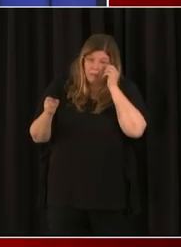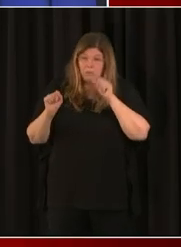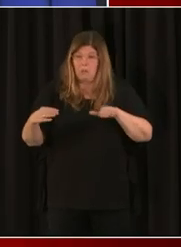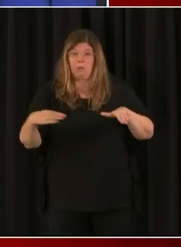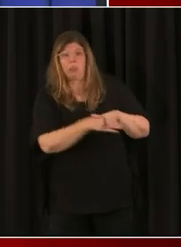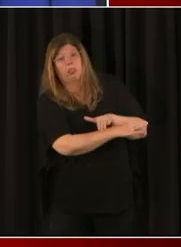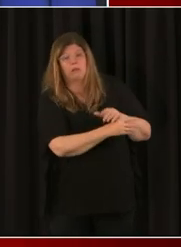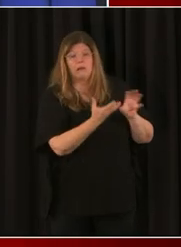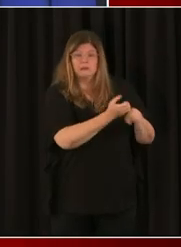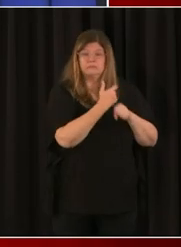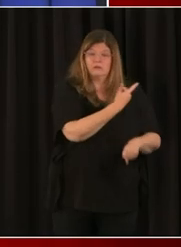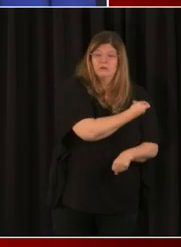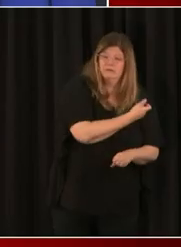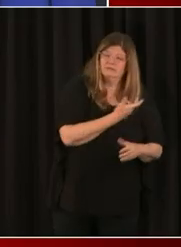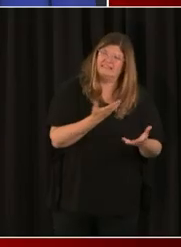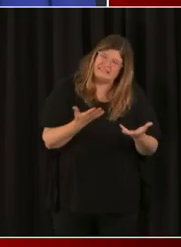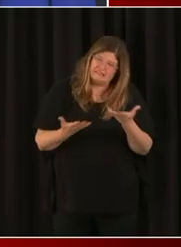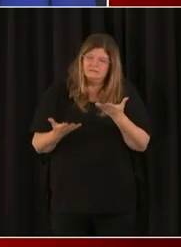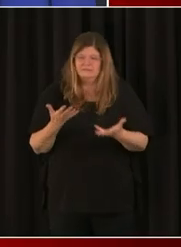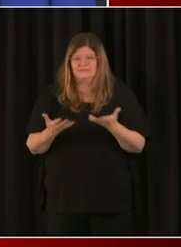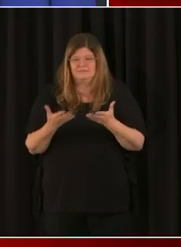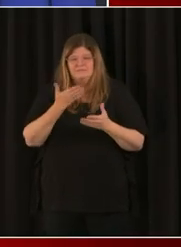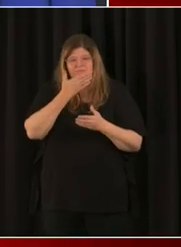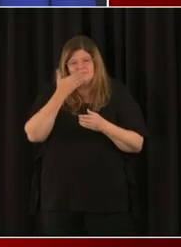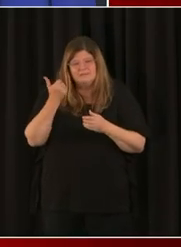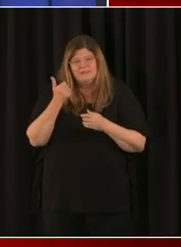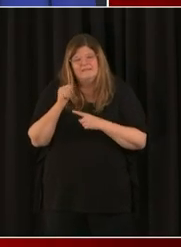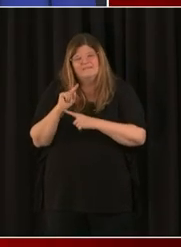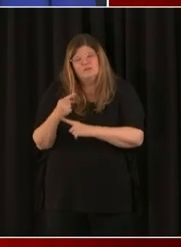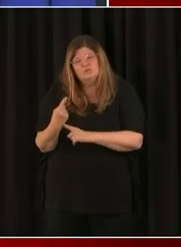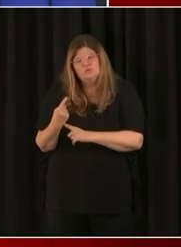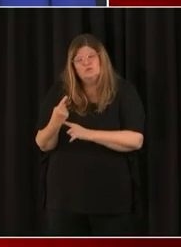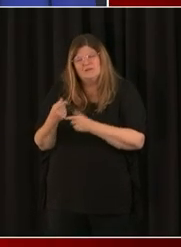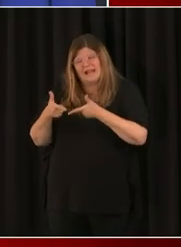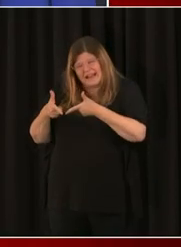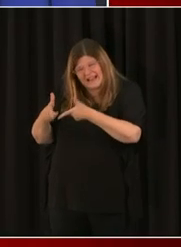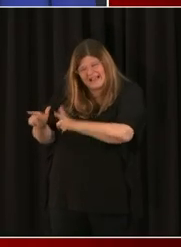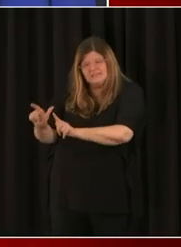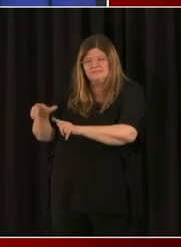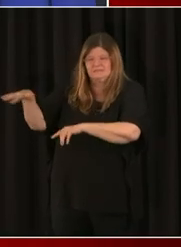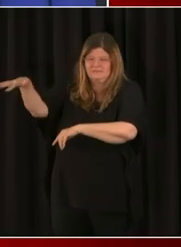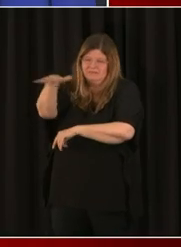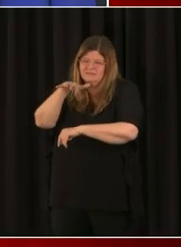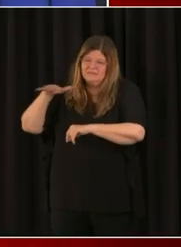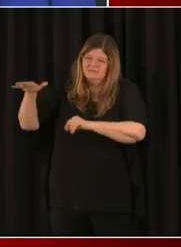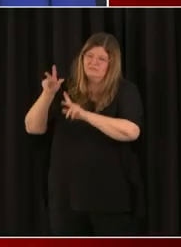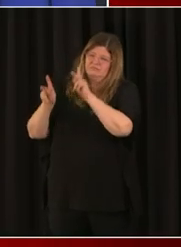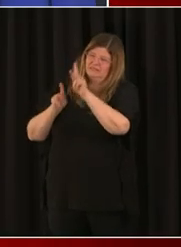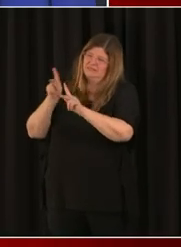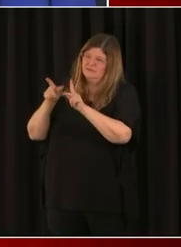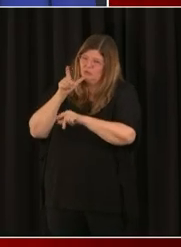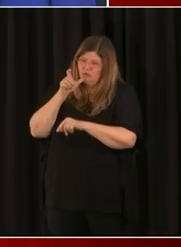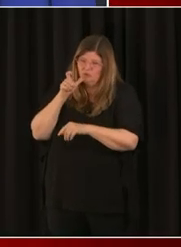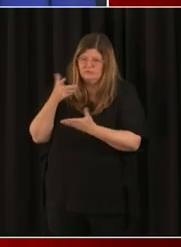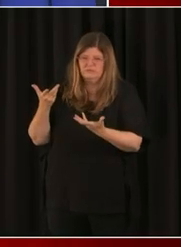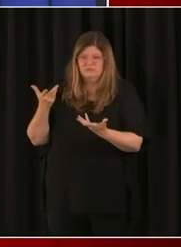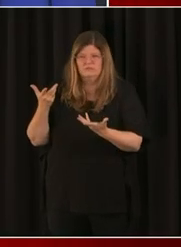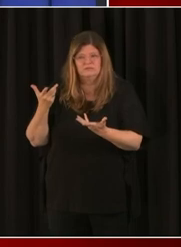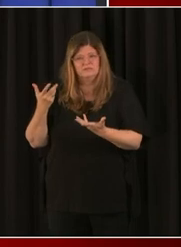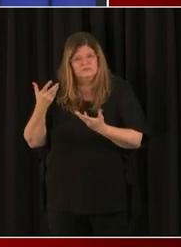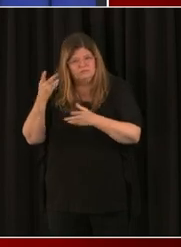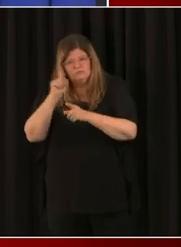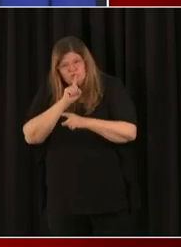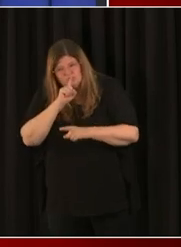access to any referral codes that we may create, it may disadvantage someone else who may have a harder time